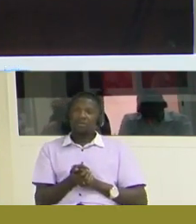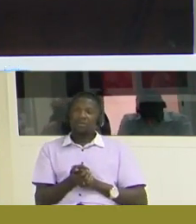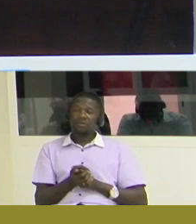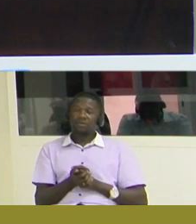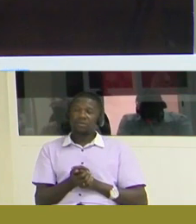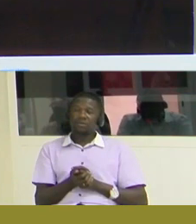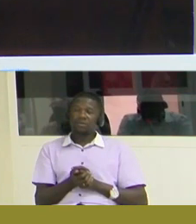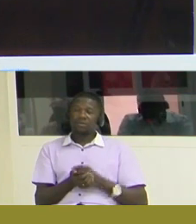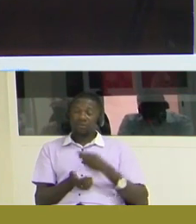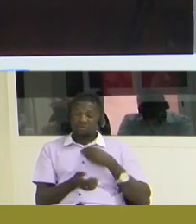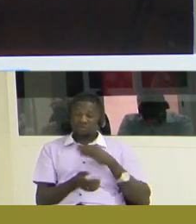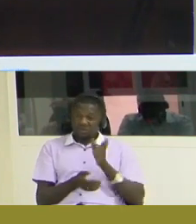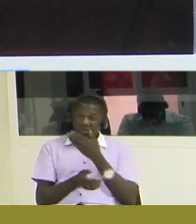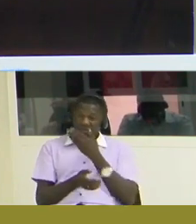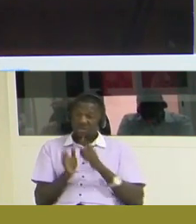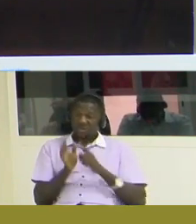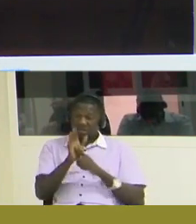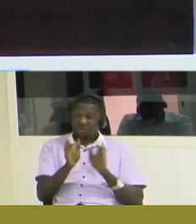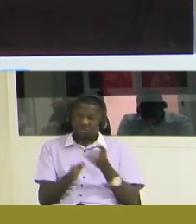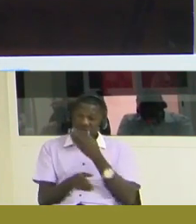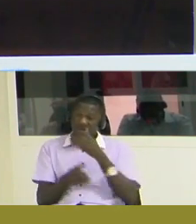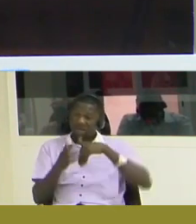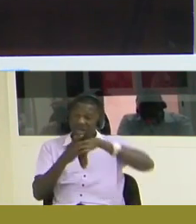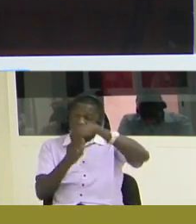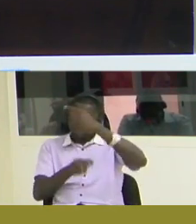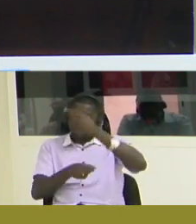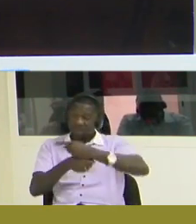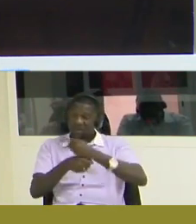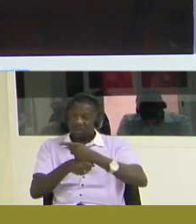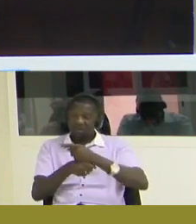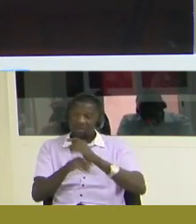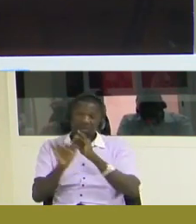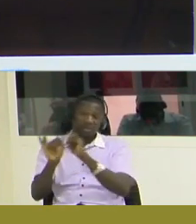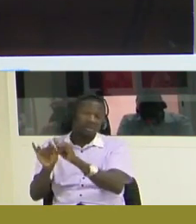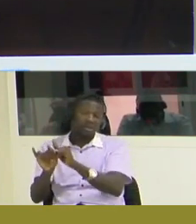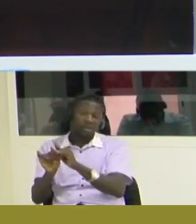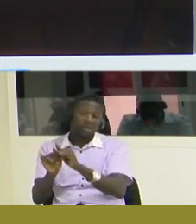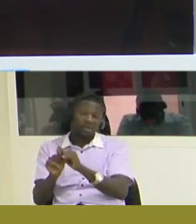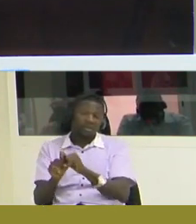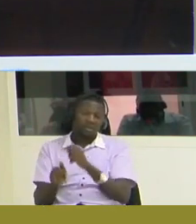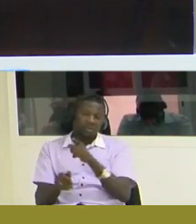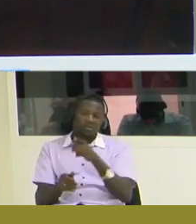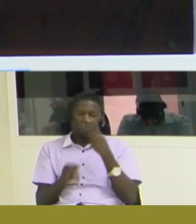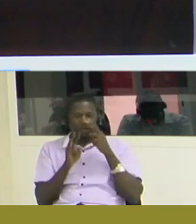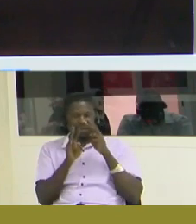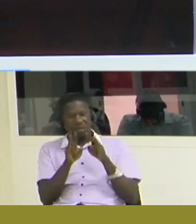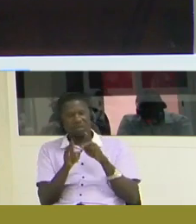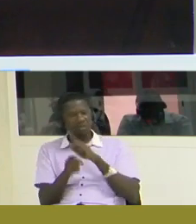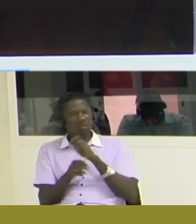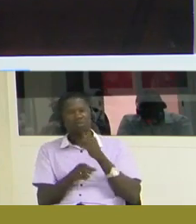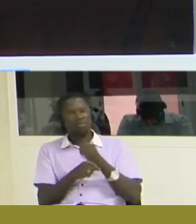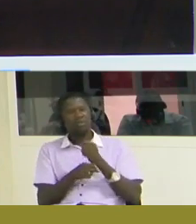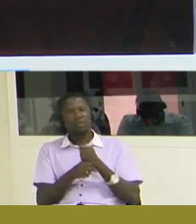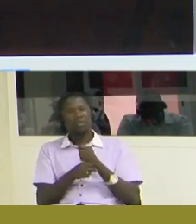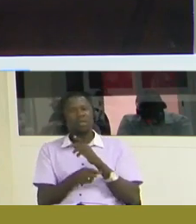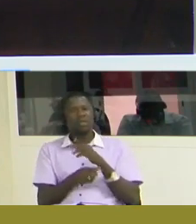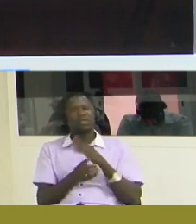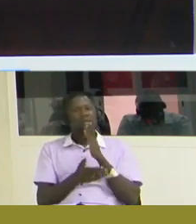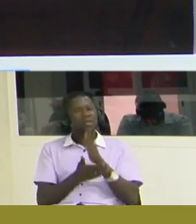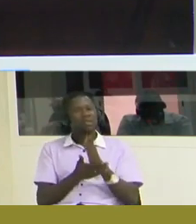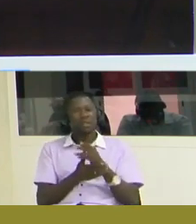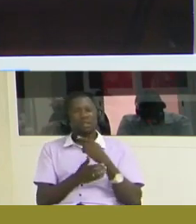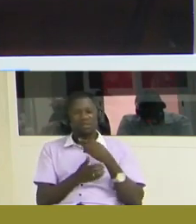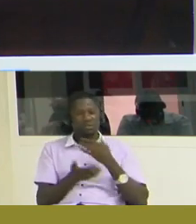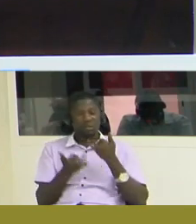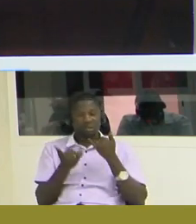counsel let us not make it seem as trivial as as it sounds right